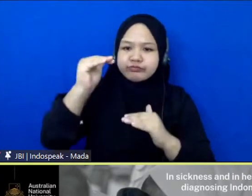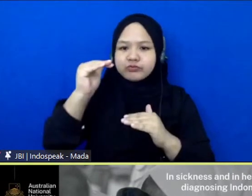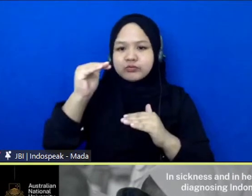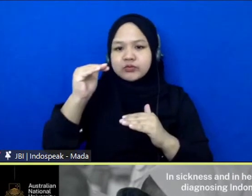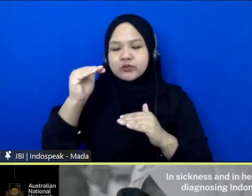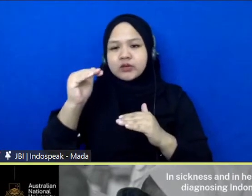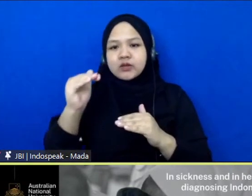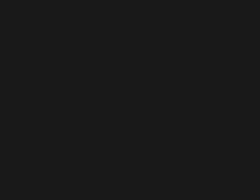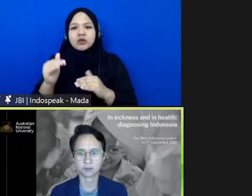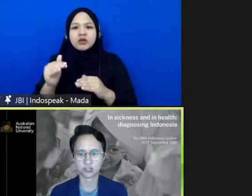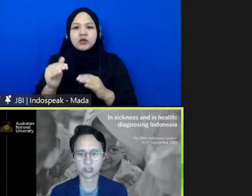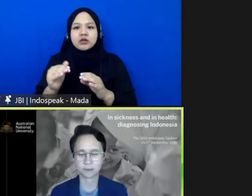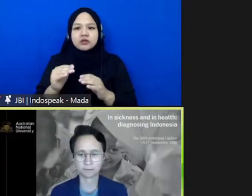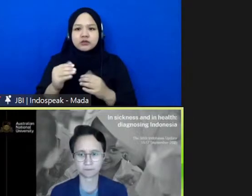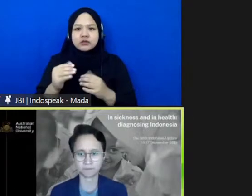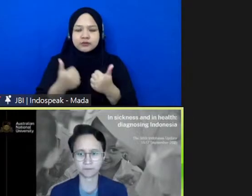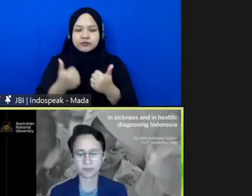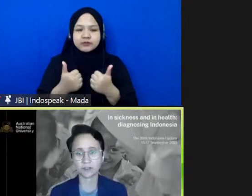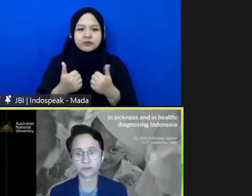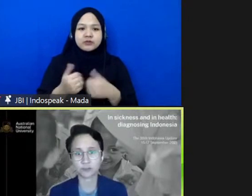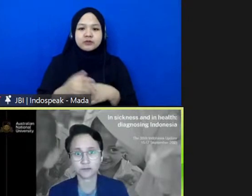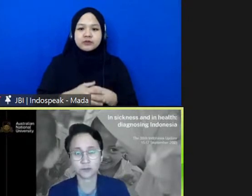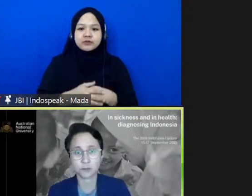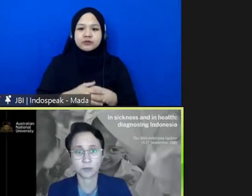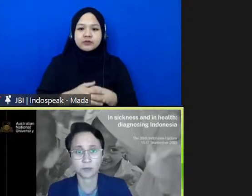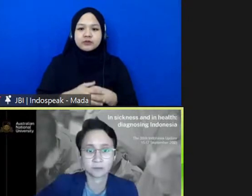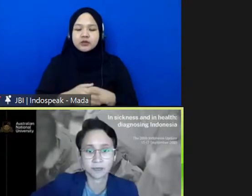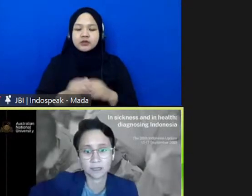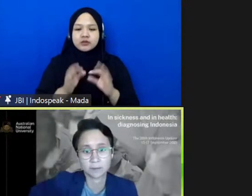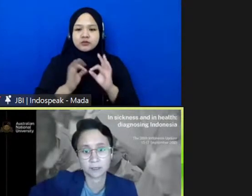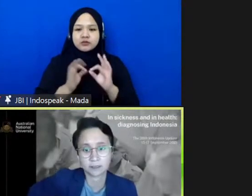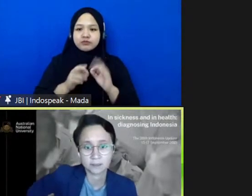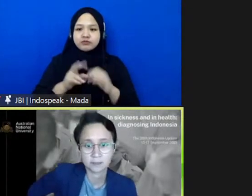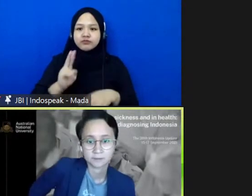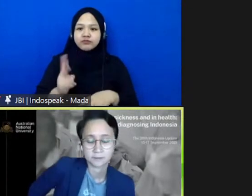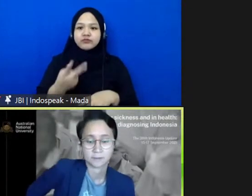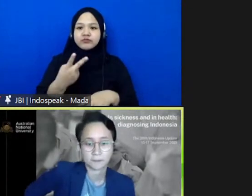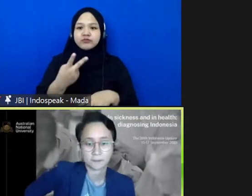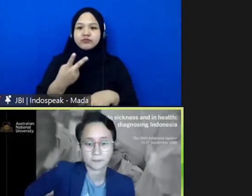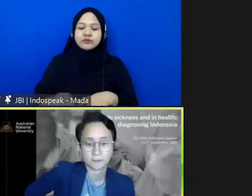and Bali, especially in the first few months of the pandemic.